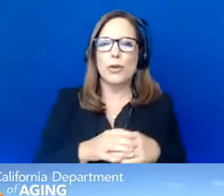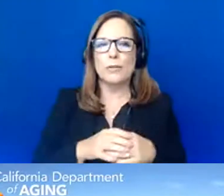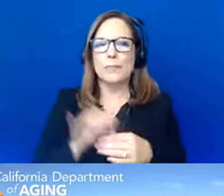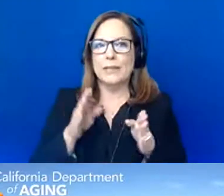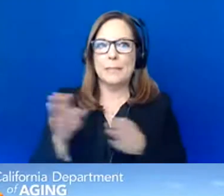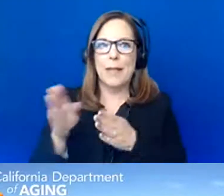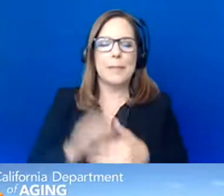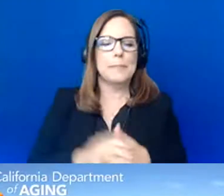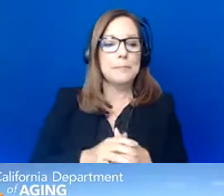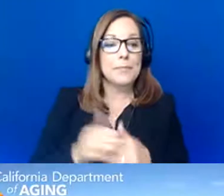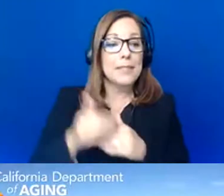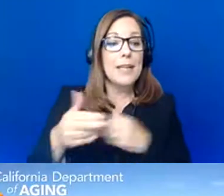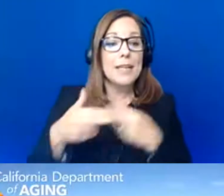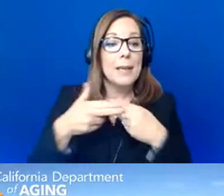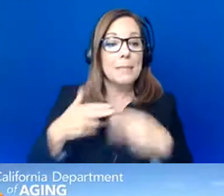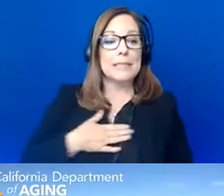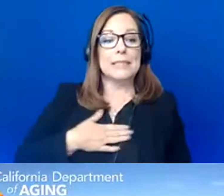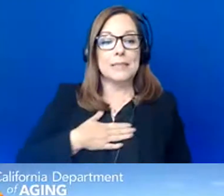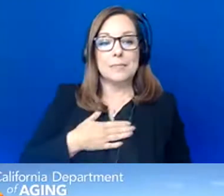And next slide, please.